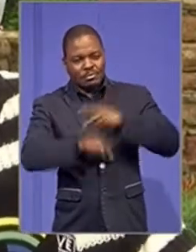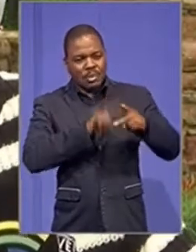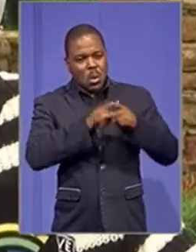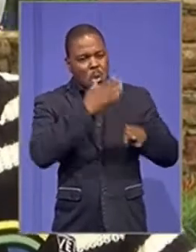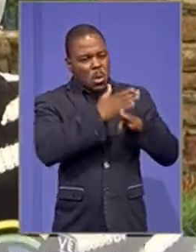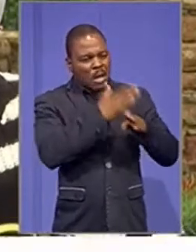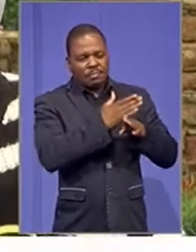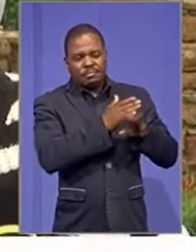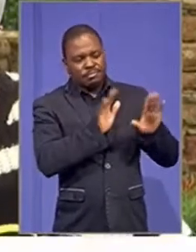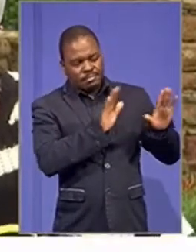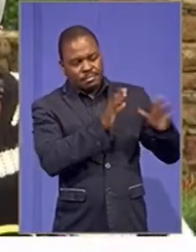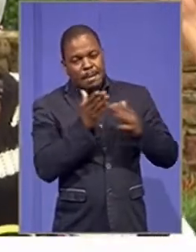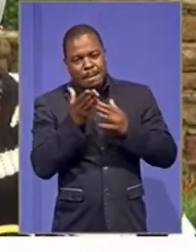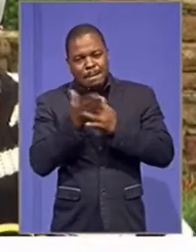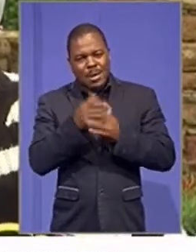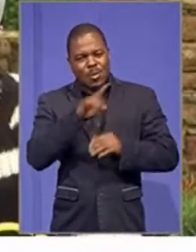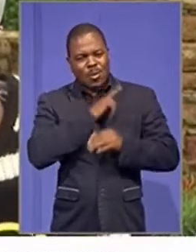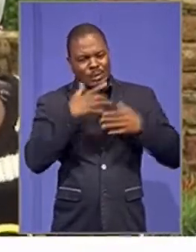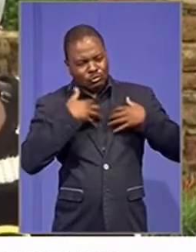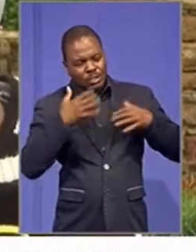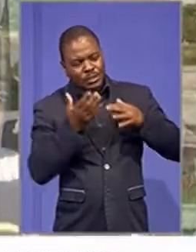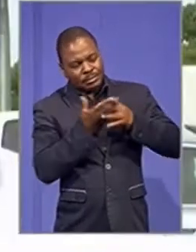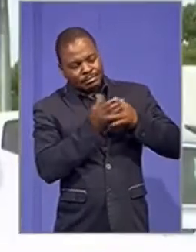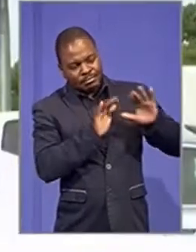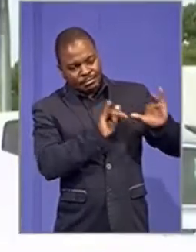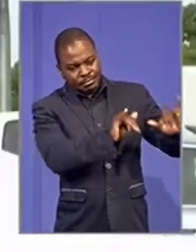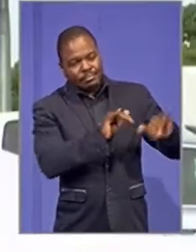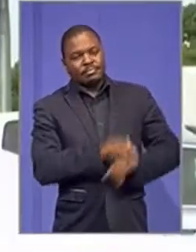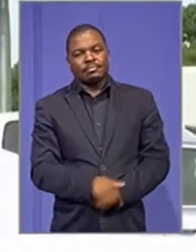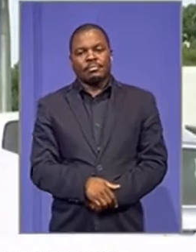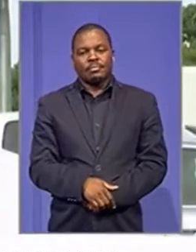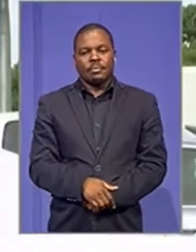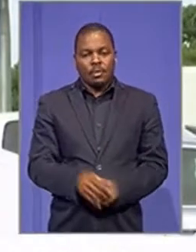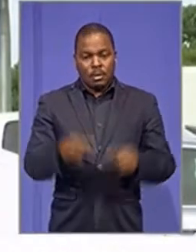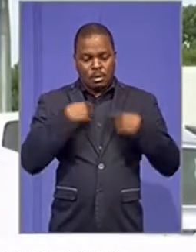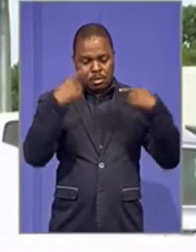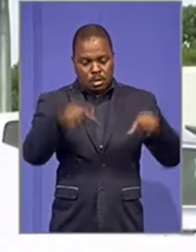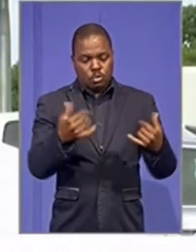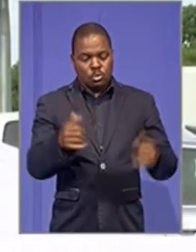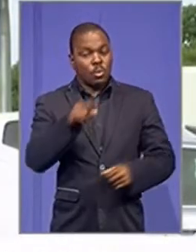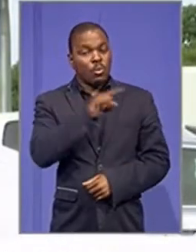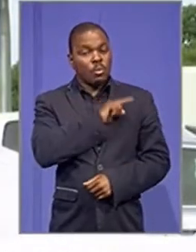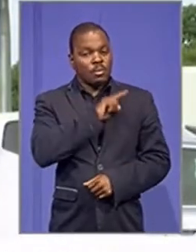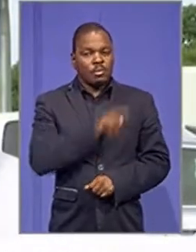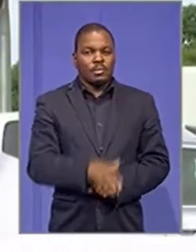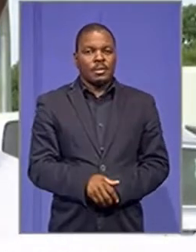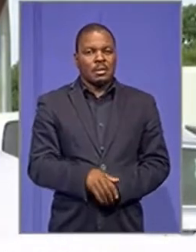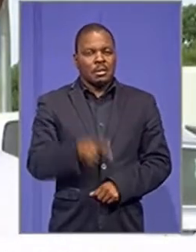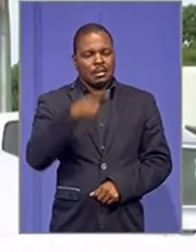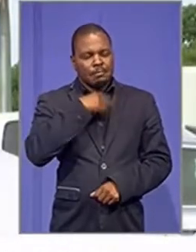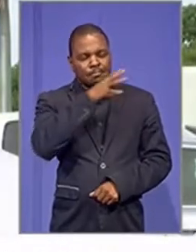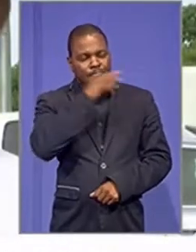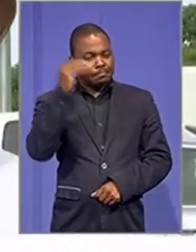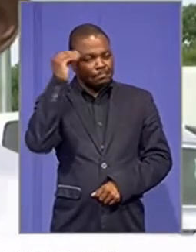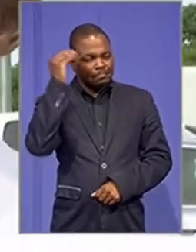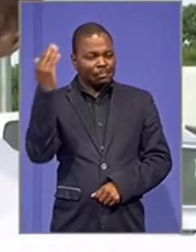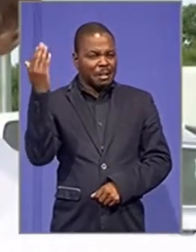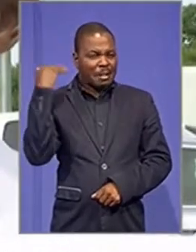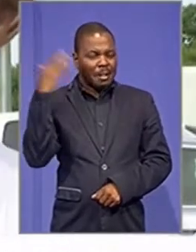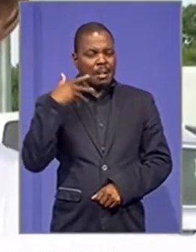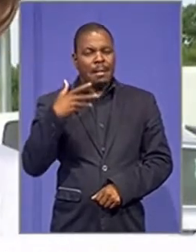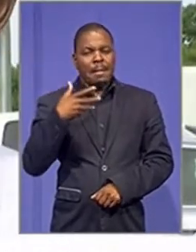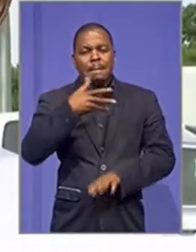work and all the stresses of the daily basis and stuff. I came here today because of, you know, remembrance of the Battle of Blood